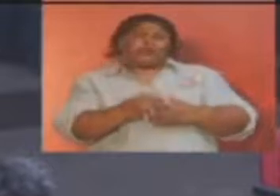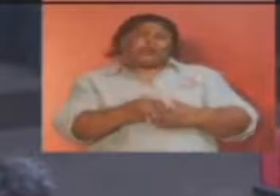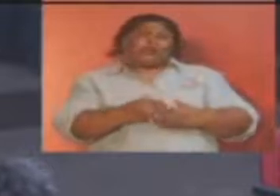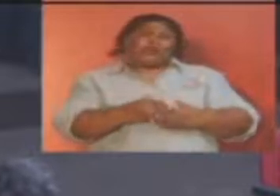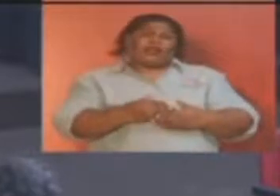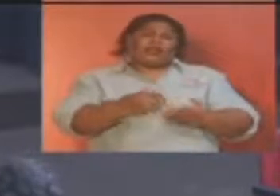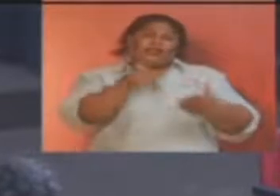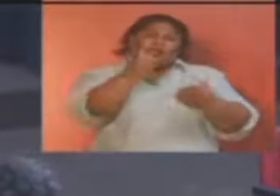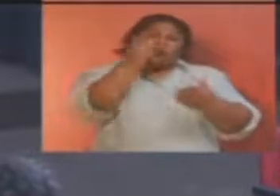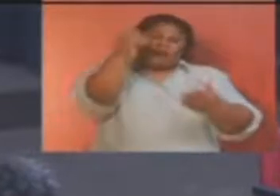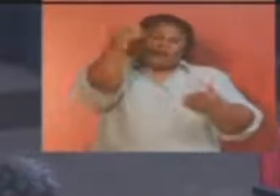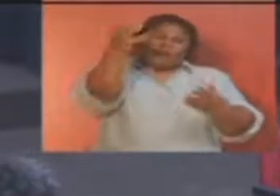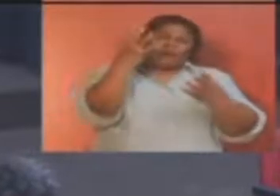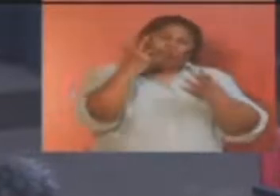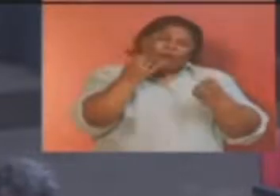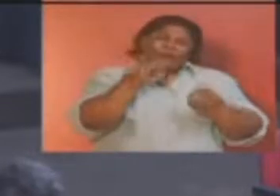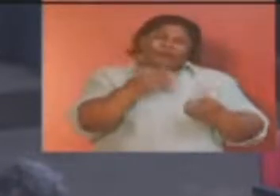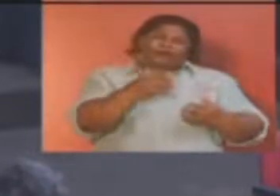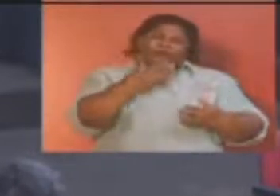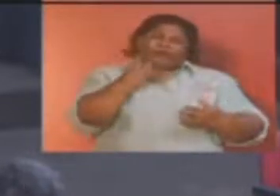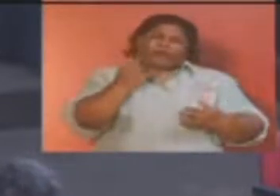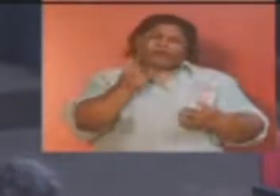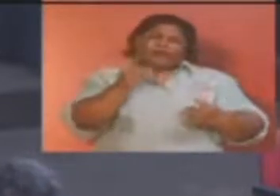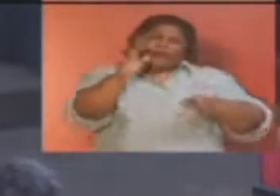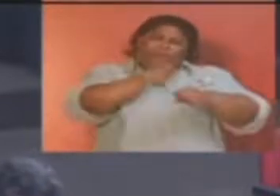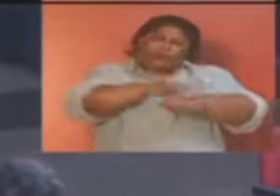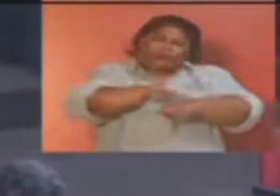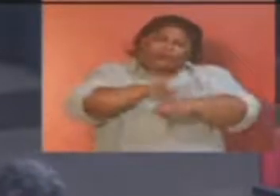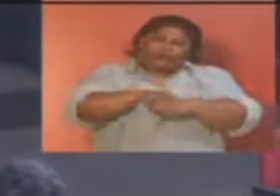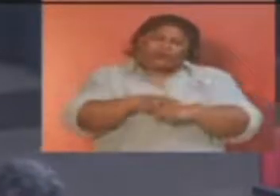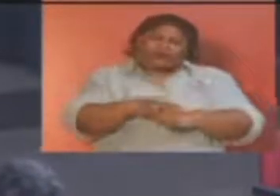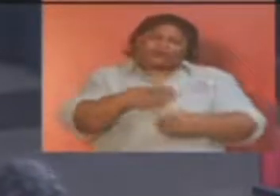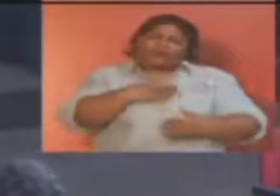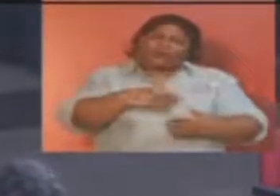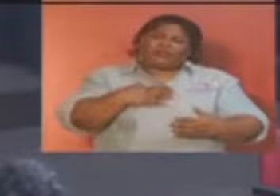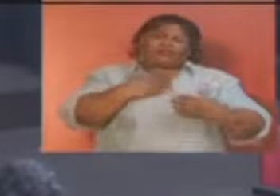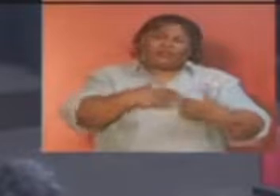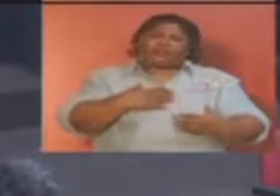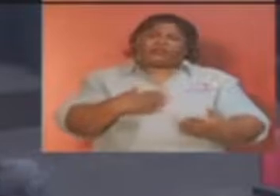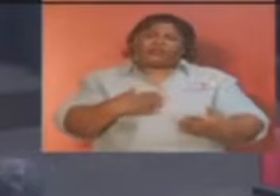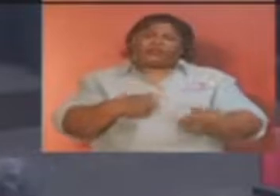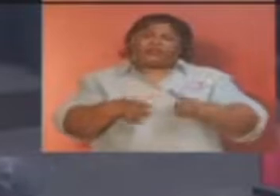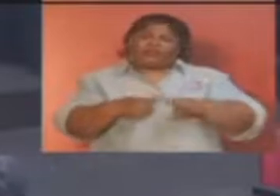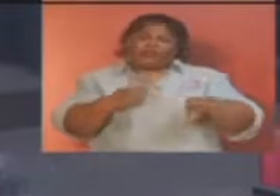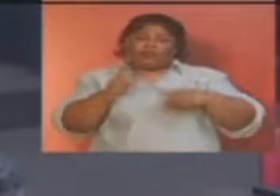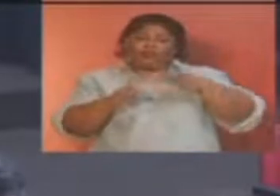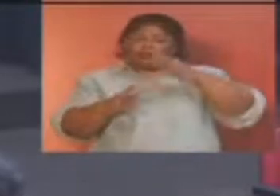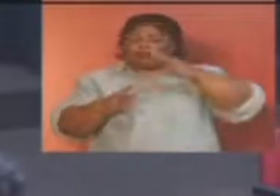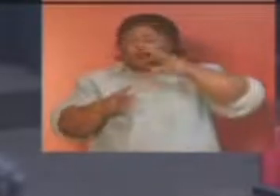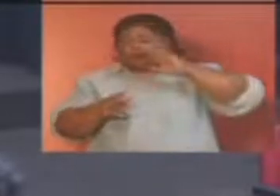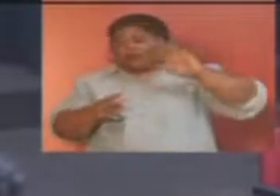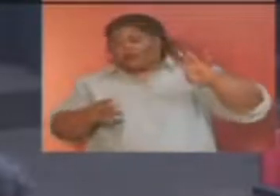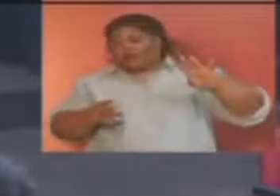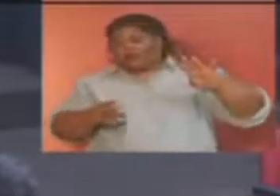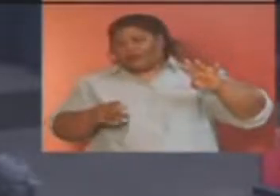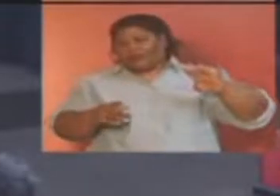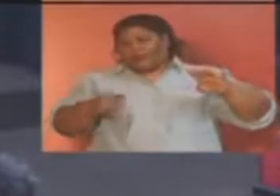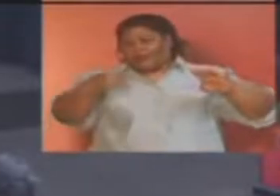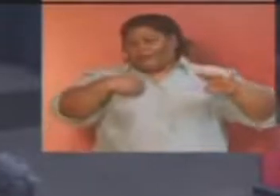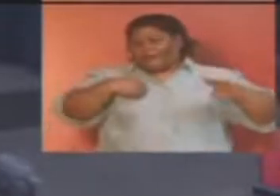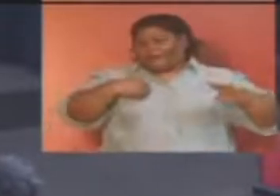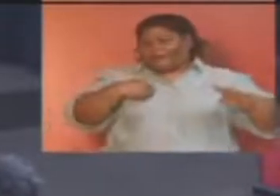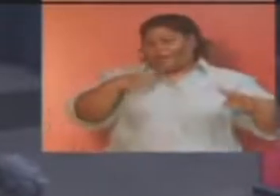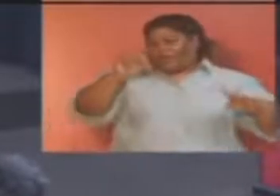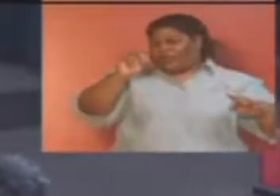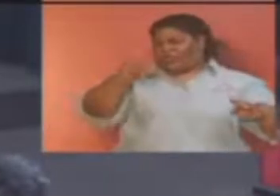response to the country, and people are still out there doing it. So is it not time to endorse my colleague here?